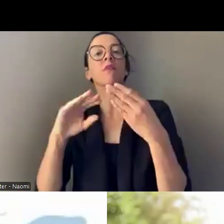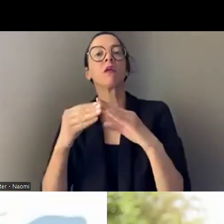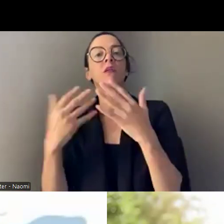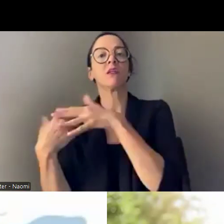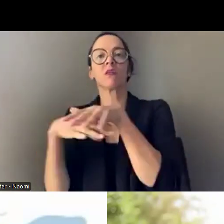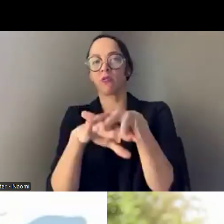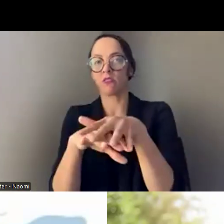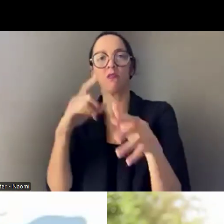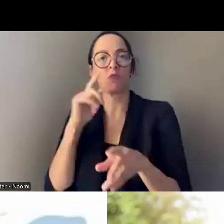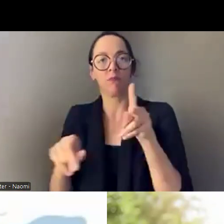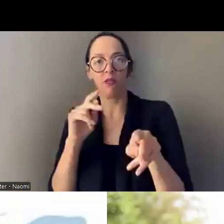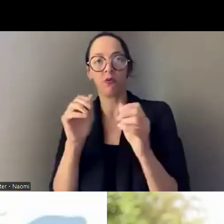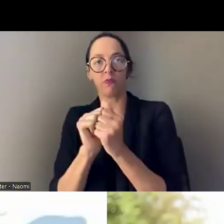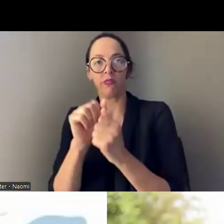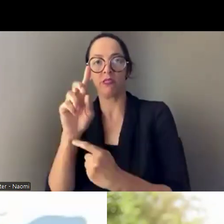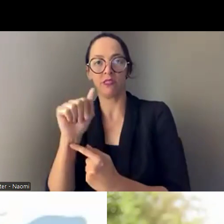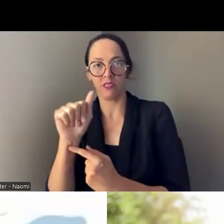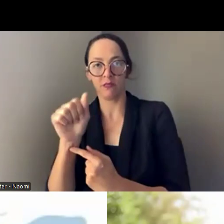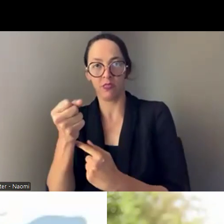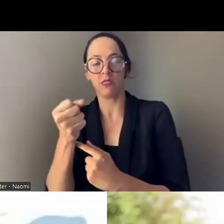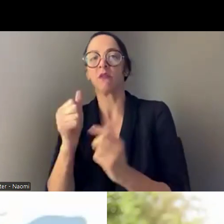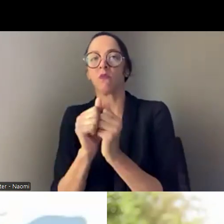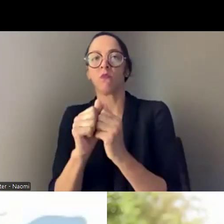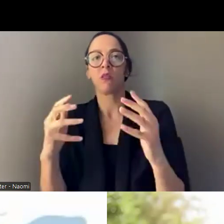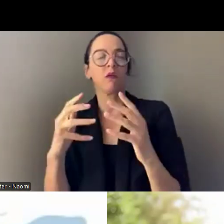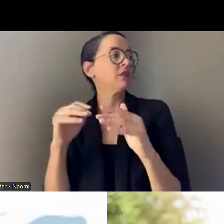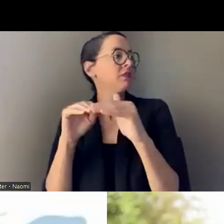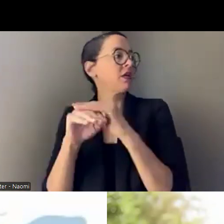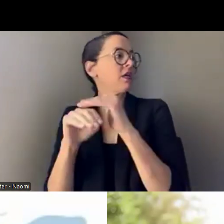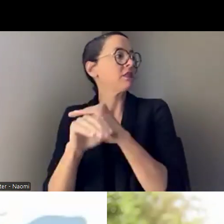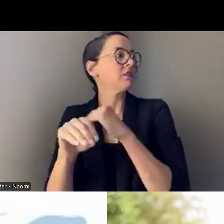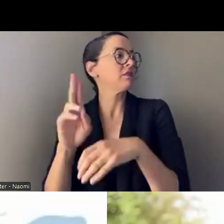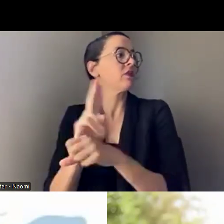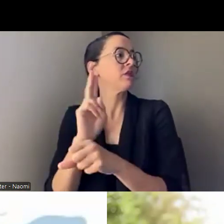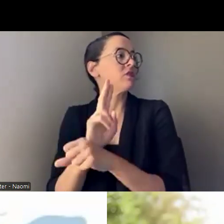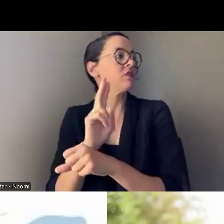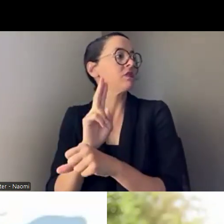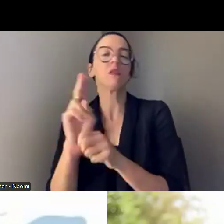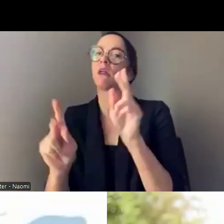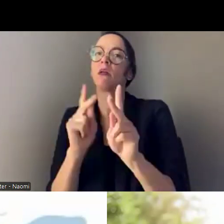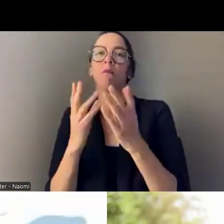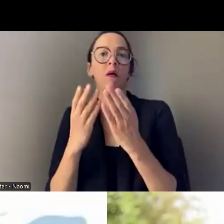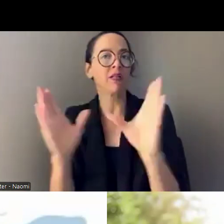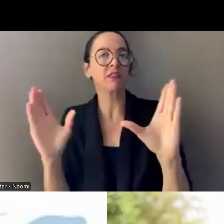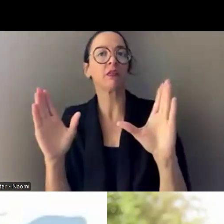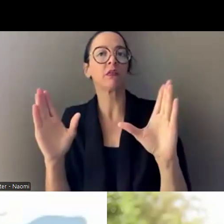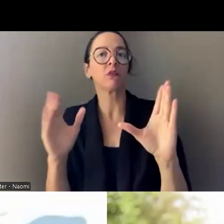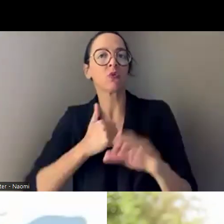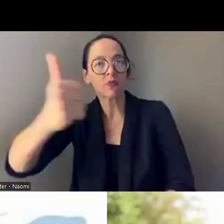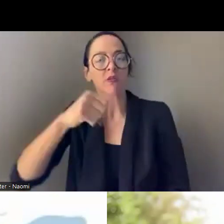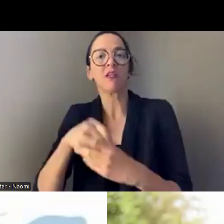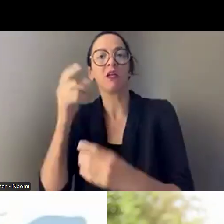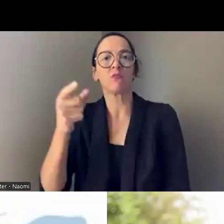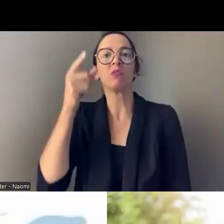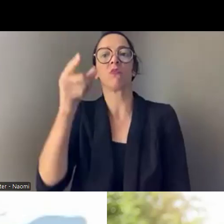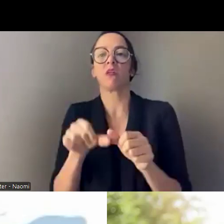the disabilities. And without the access, for using just public transit in the rural area, like we are in